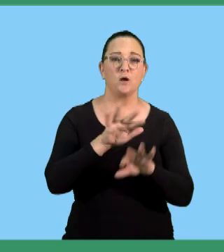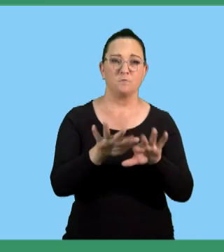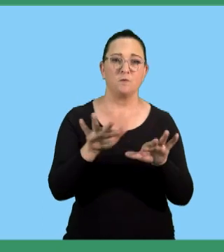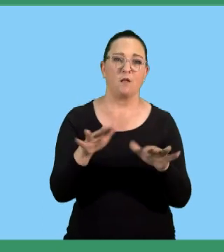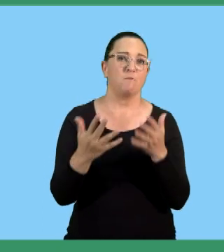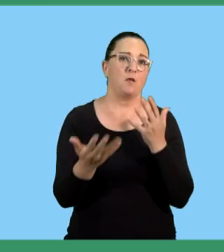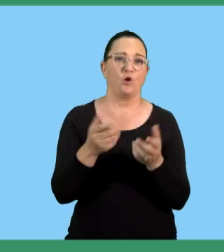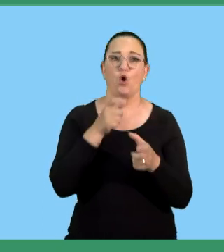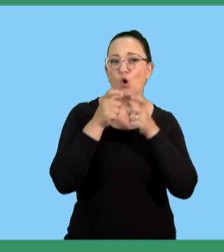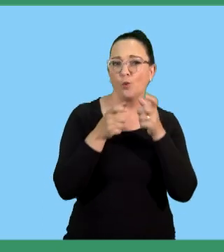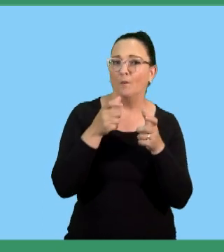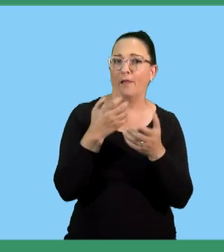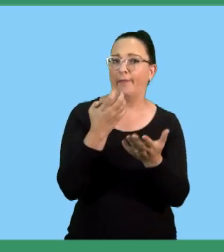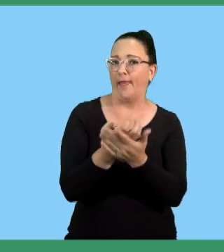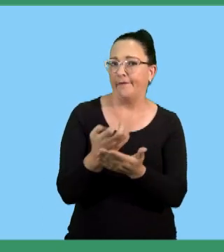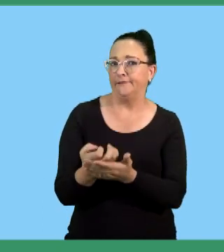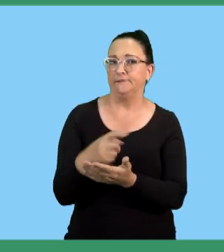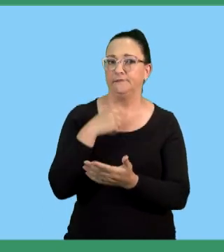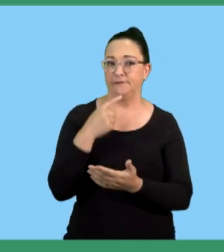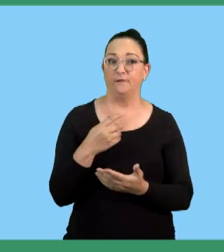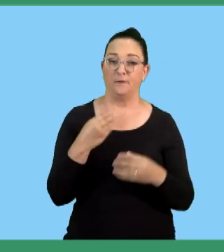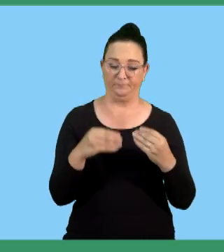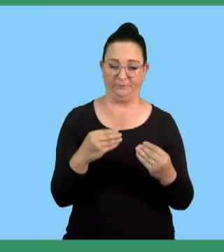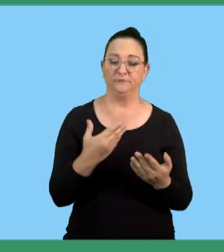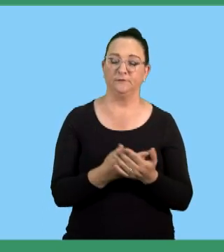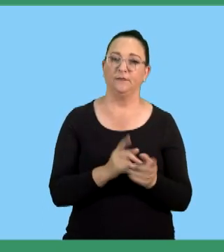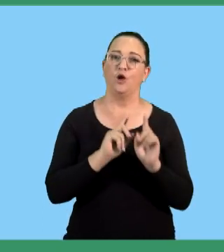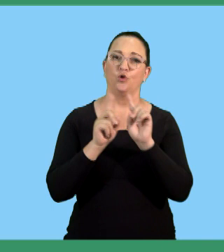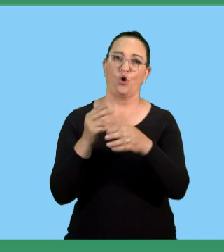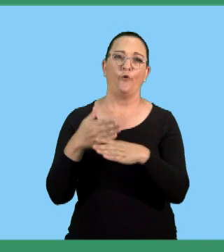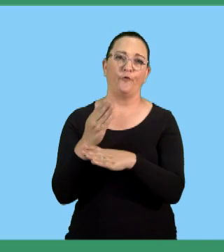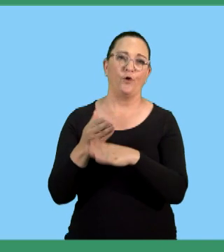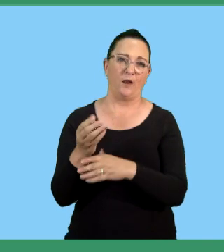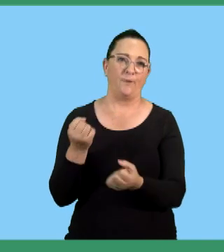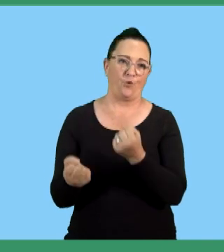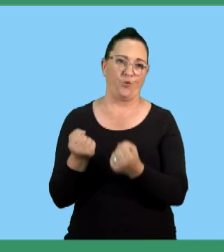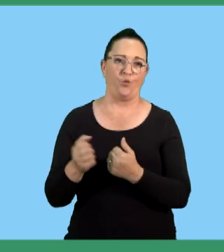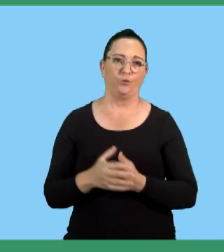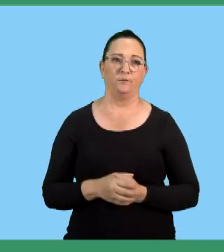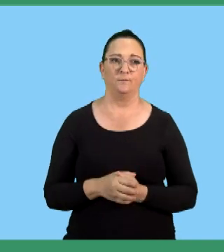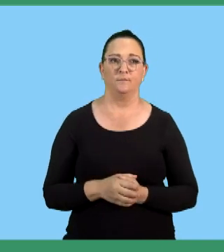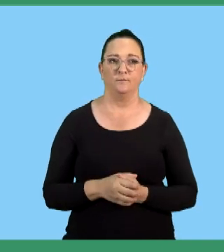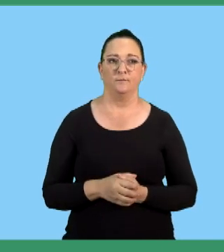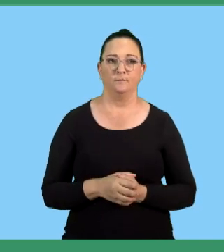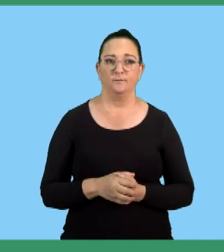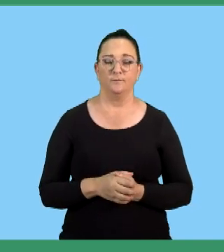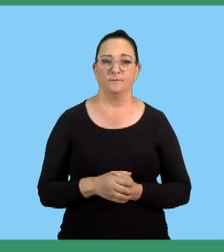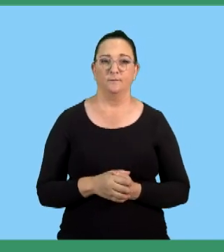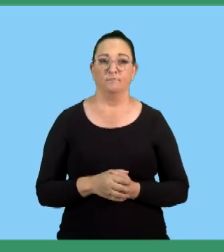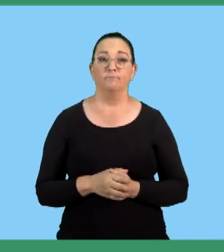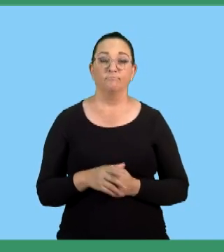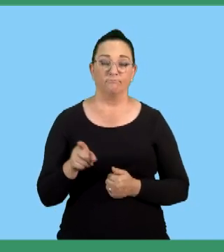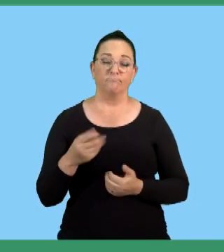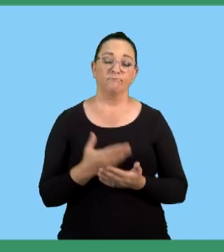and remove records as evidence. Businesses may be taken to the labor court for a ruling. So now this might even have what?